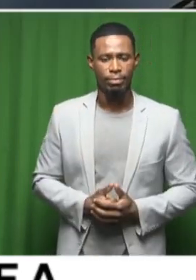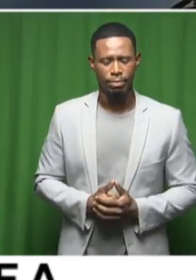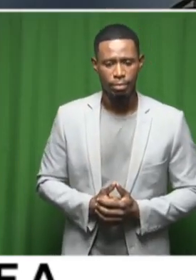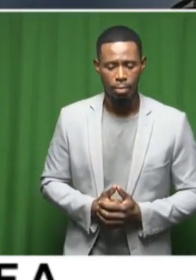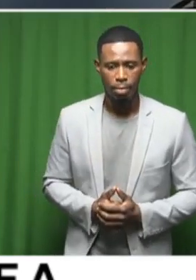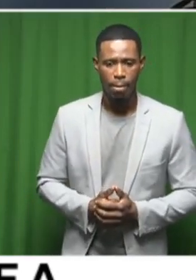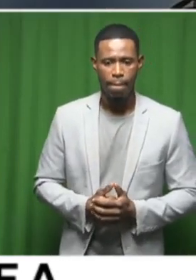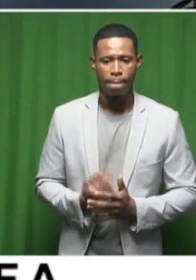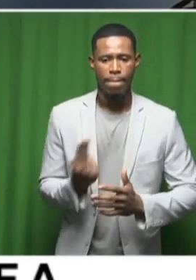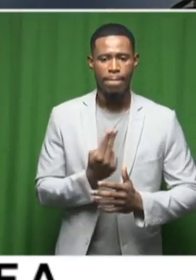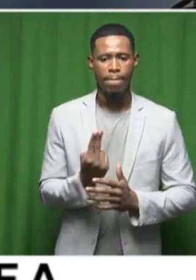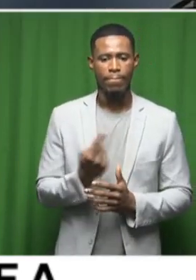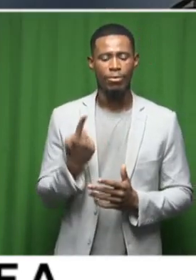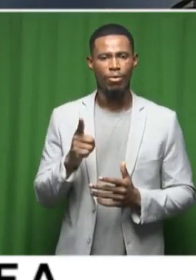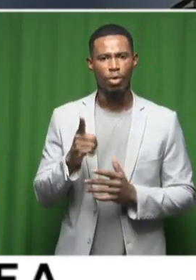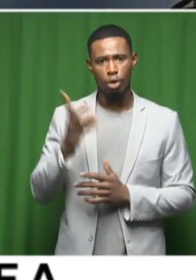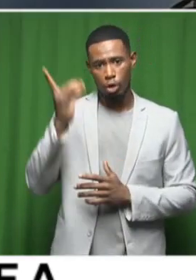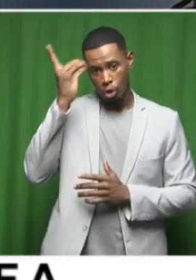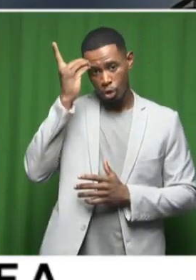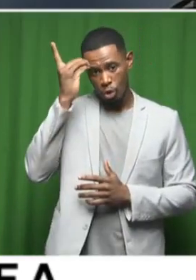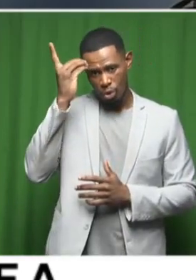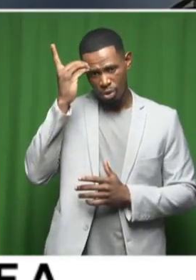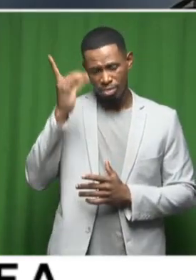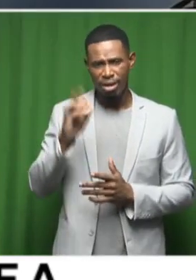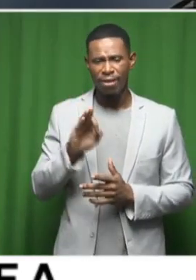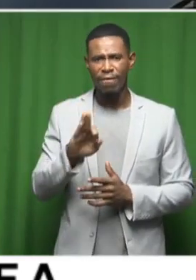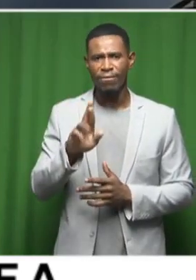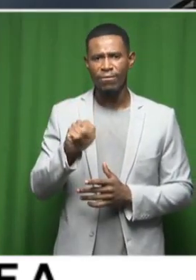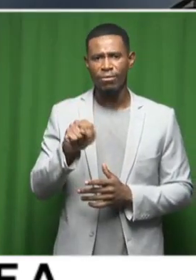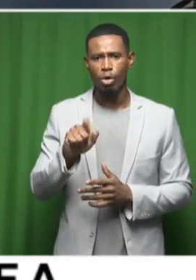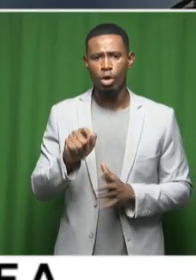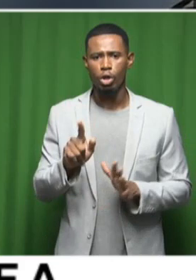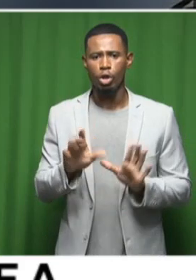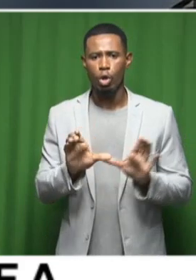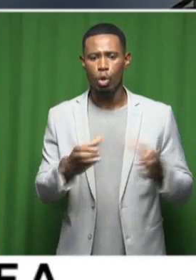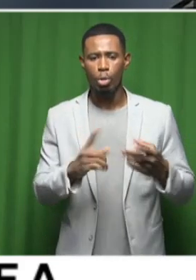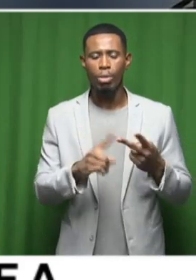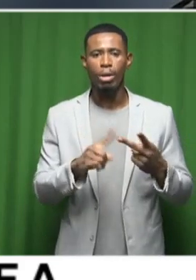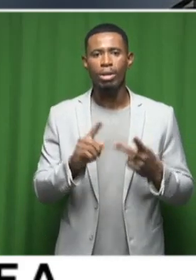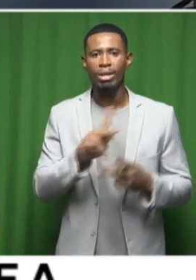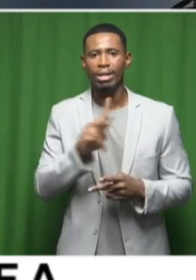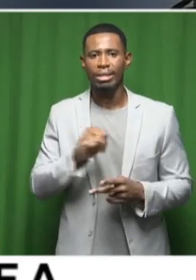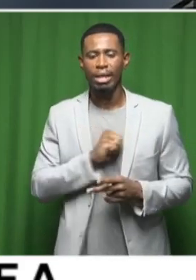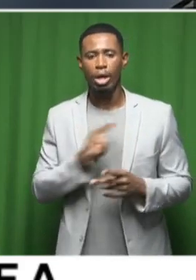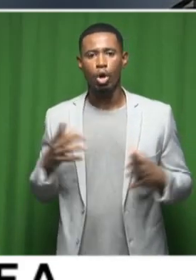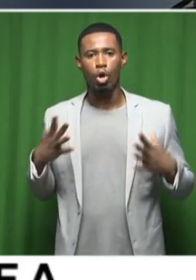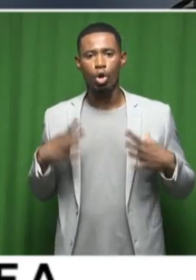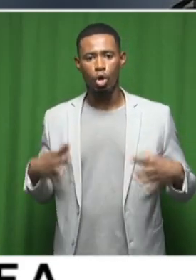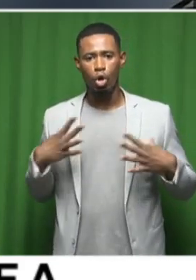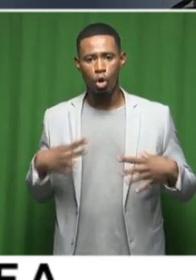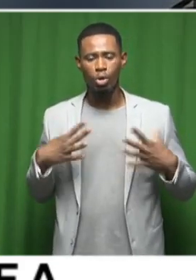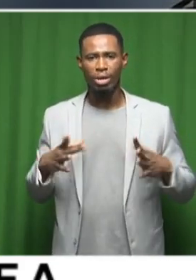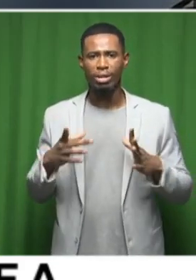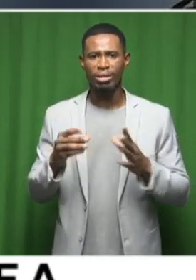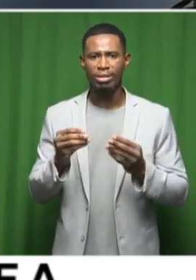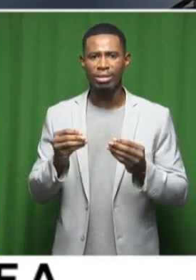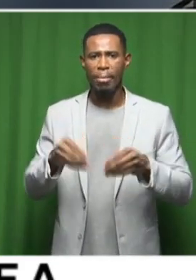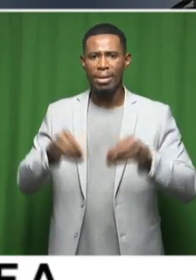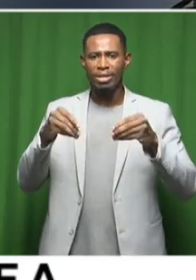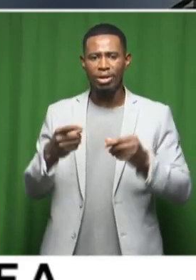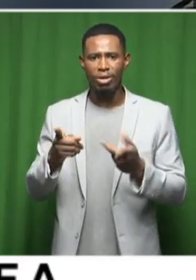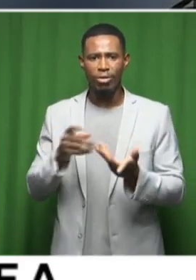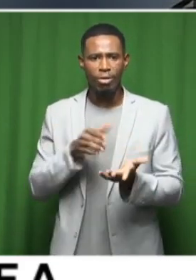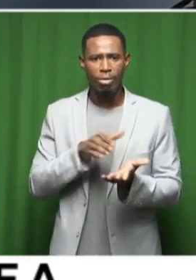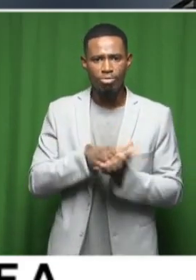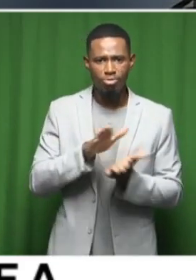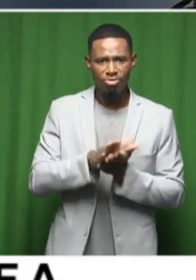it essential for the eThekwini Furniture Cluster and the KwaZulu-Natal Clothing and Textile Cluster Accelerators to support small